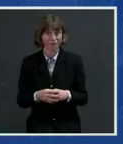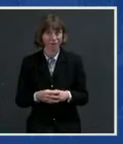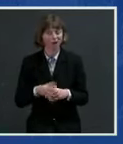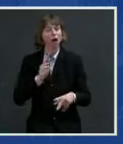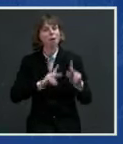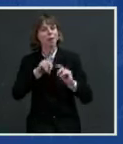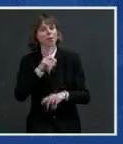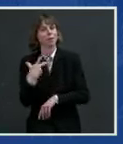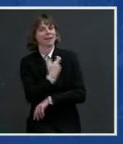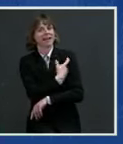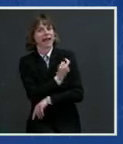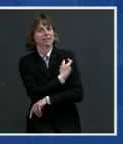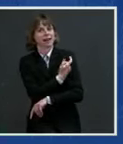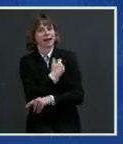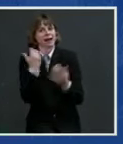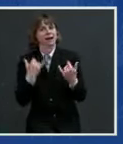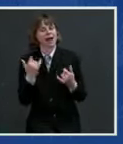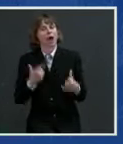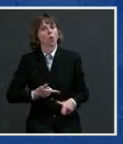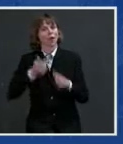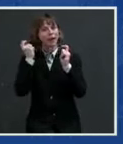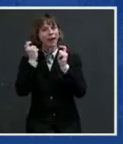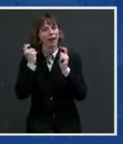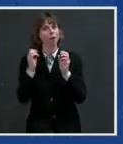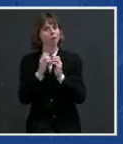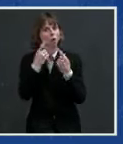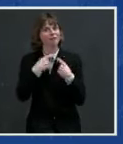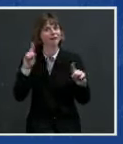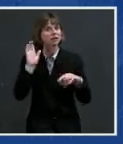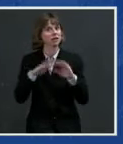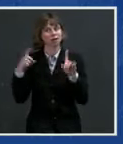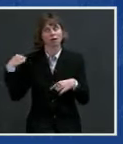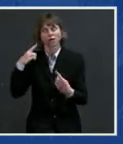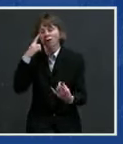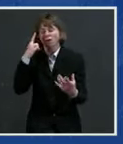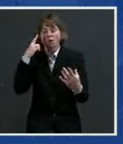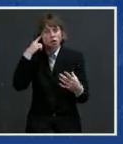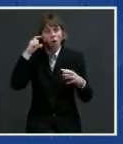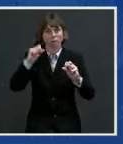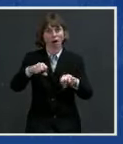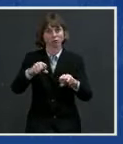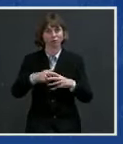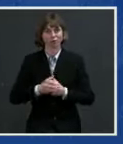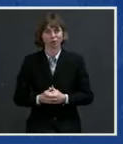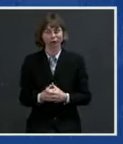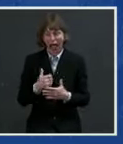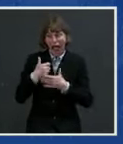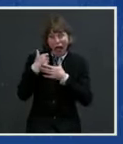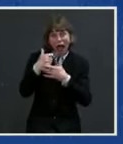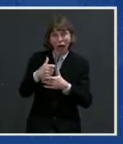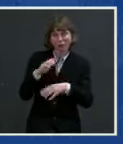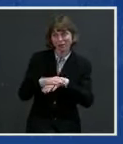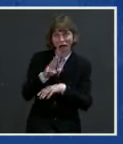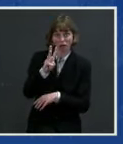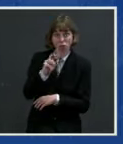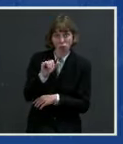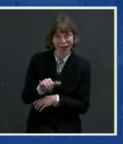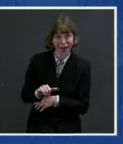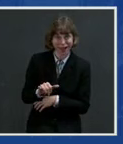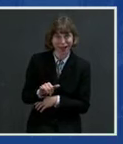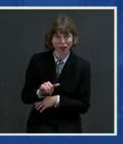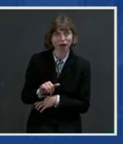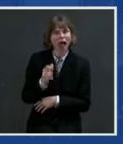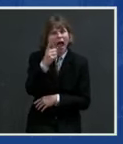vaccinated more quickly and more effectively than we ever imagined. Help is on the way. Half the children in